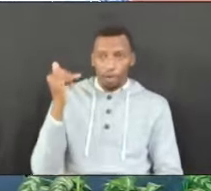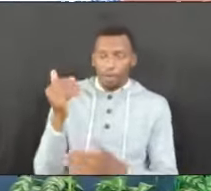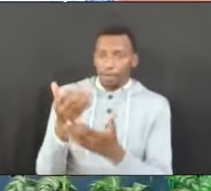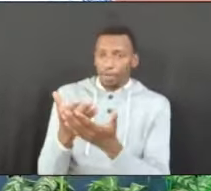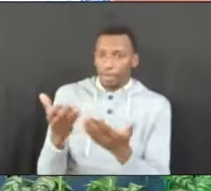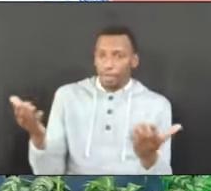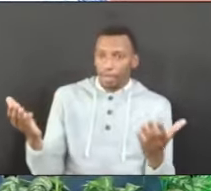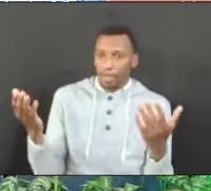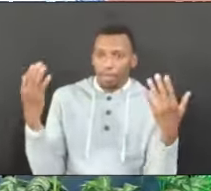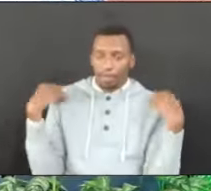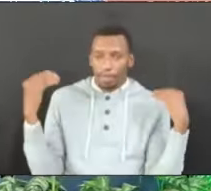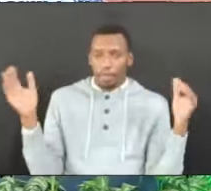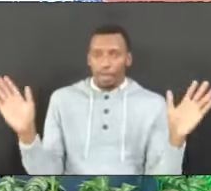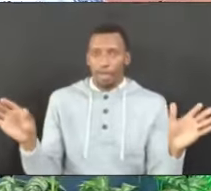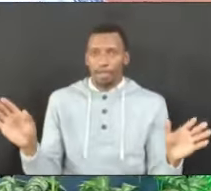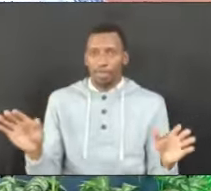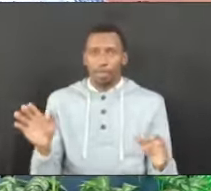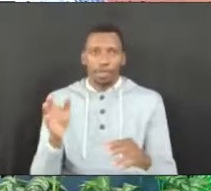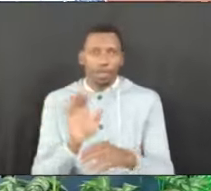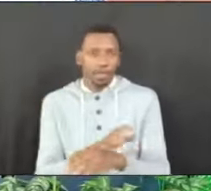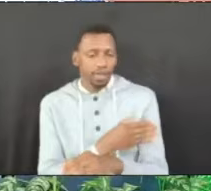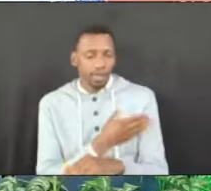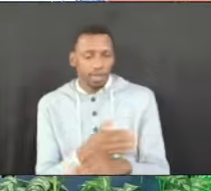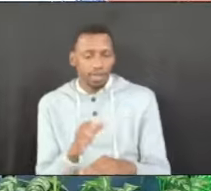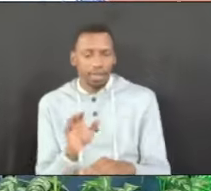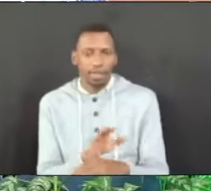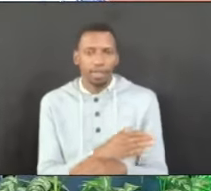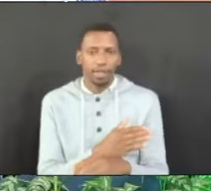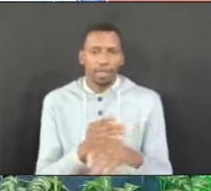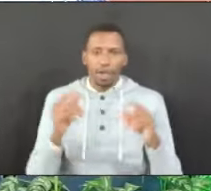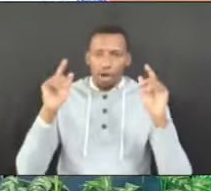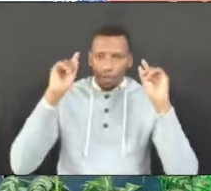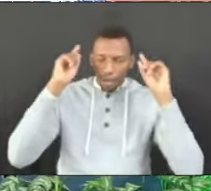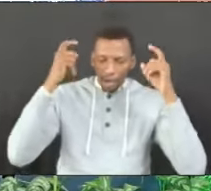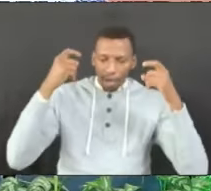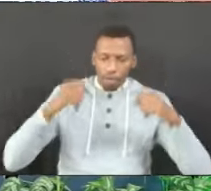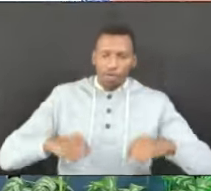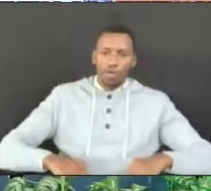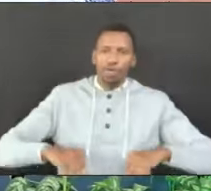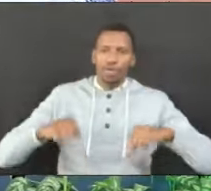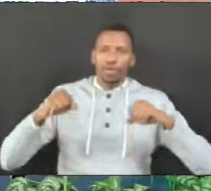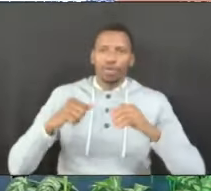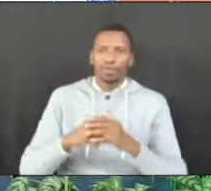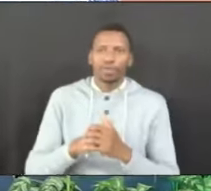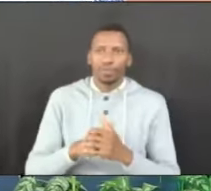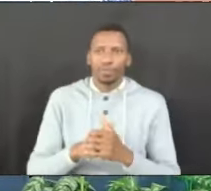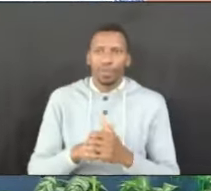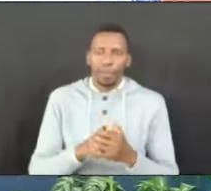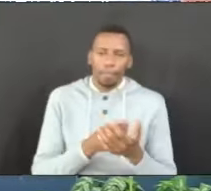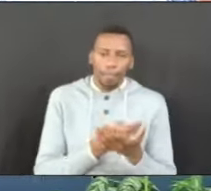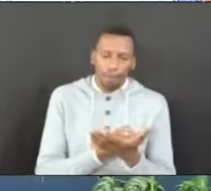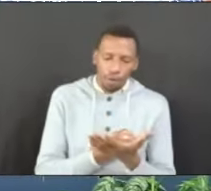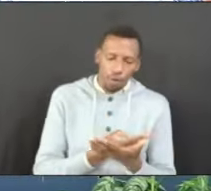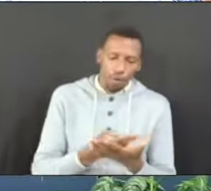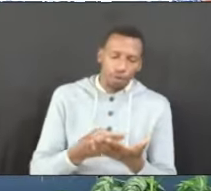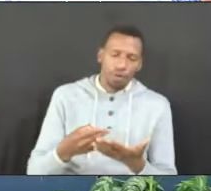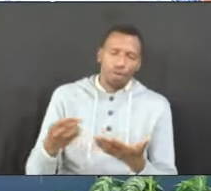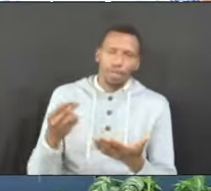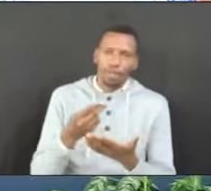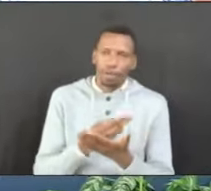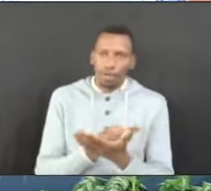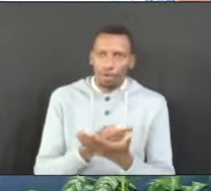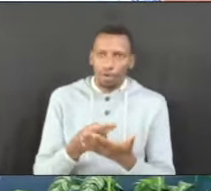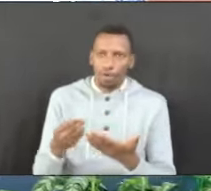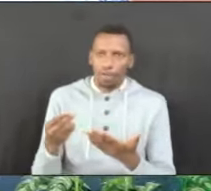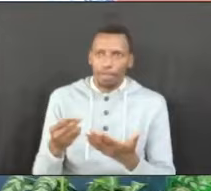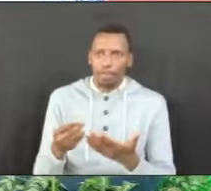the praises of the Lamb upon the throne. And the song says, holy, holy, holy is what?